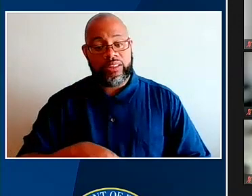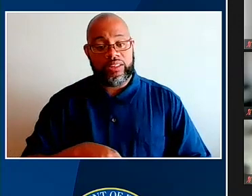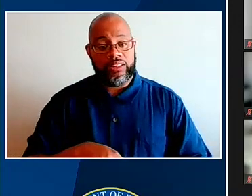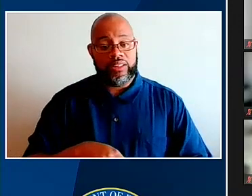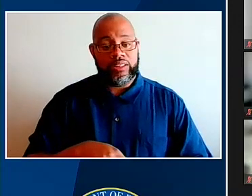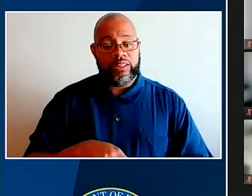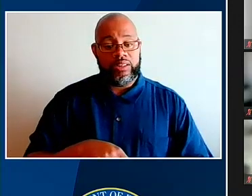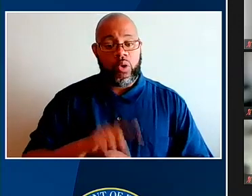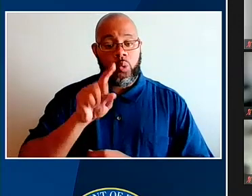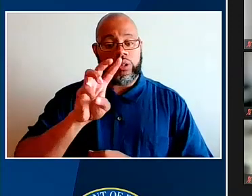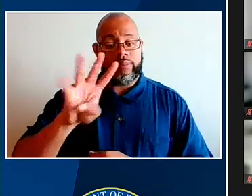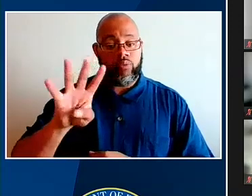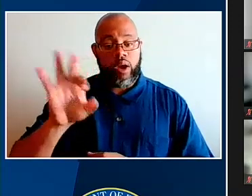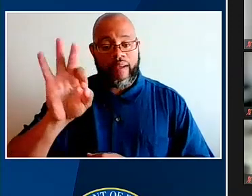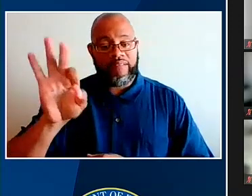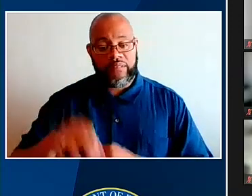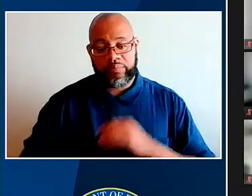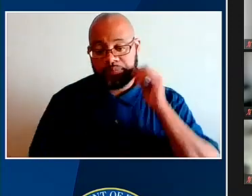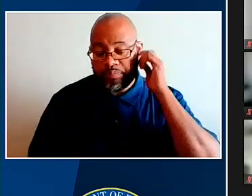164F.